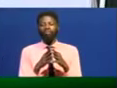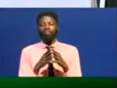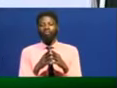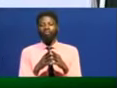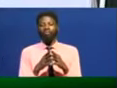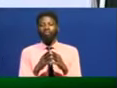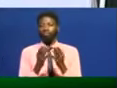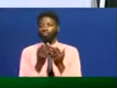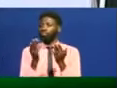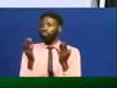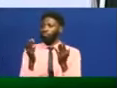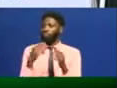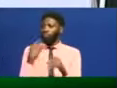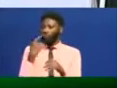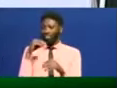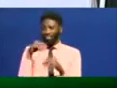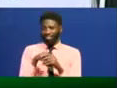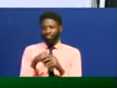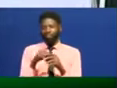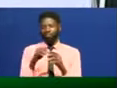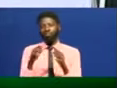to those of you who are in this room,